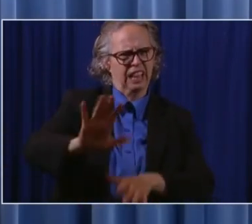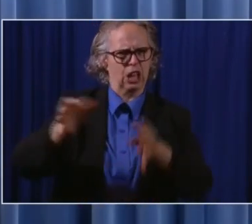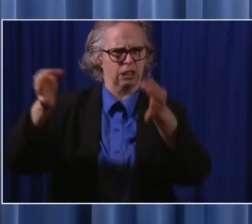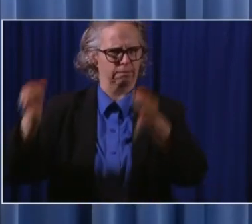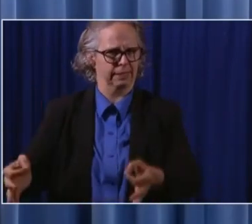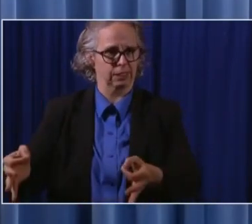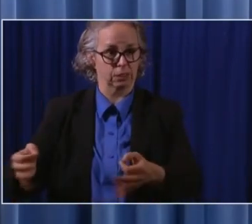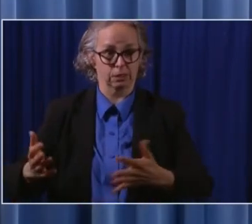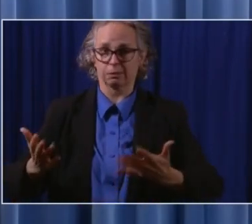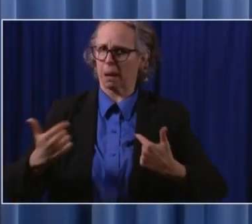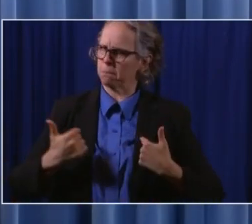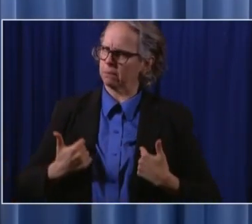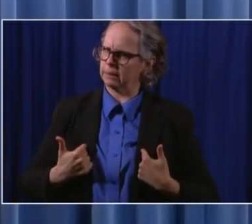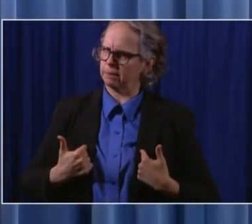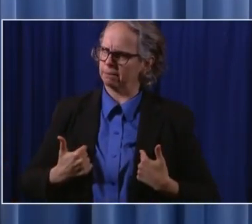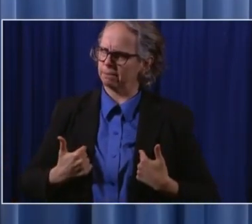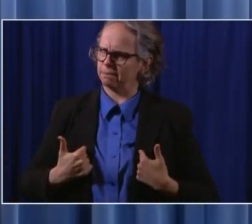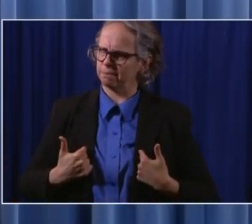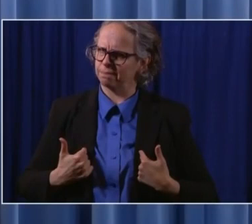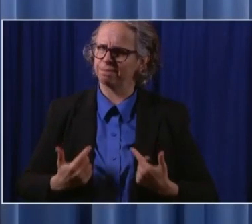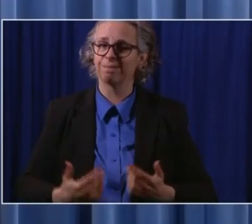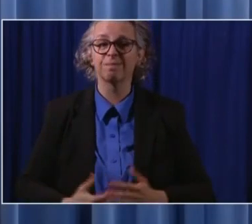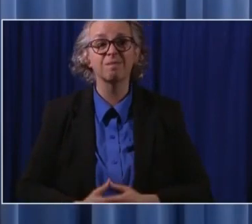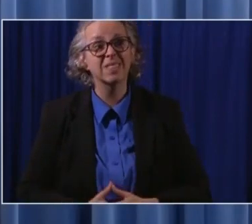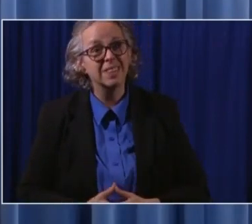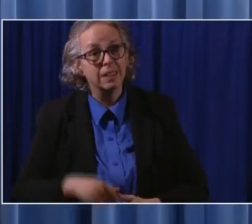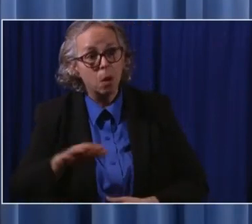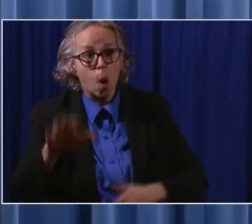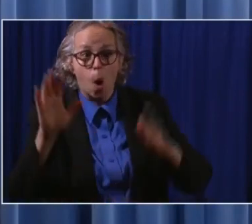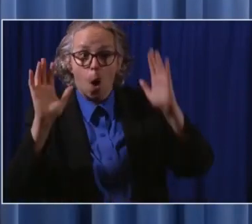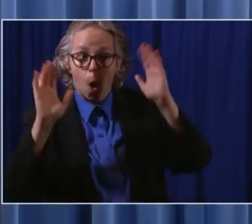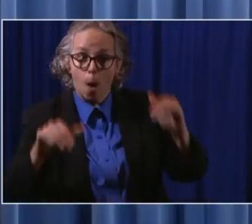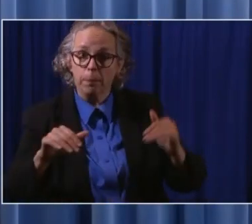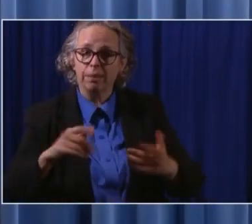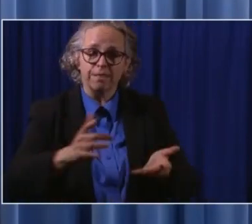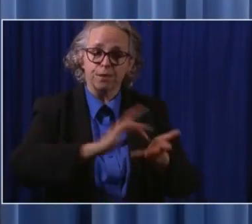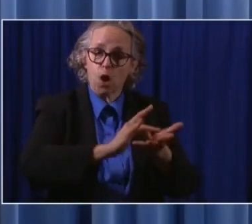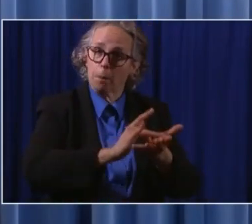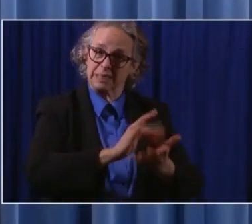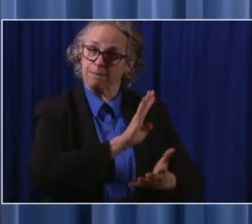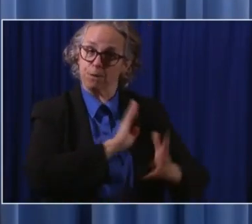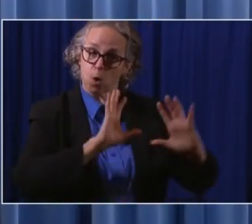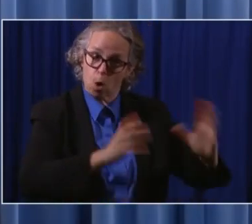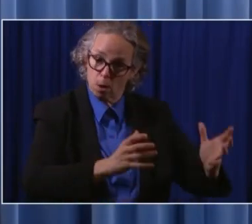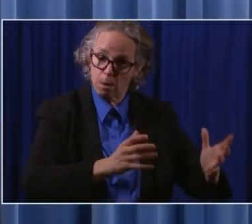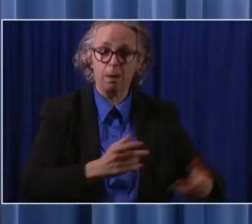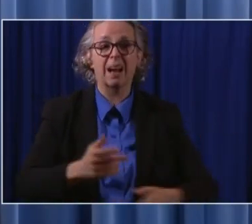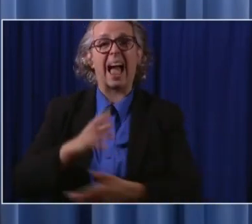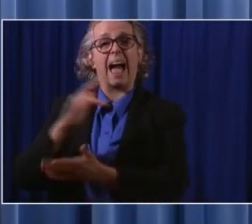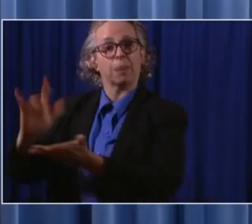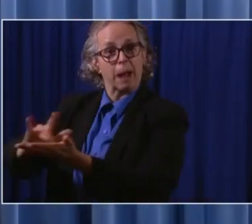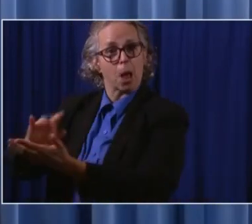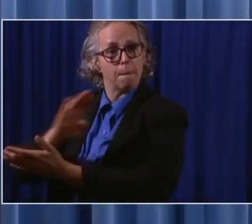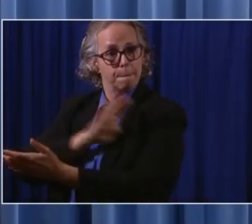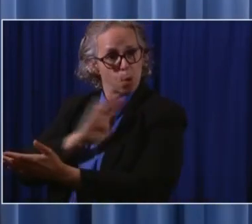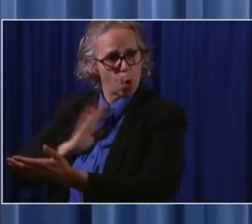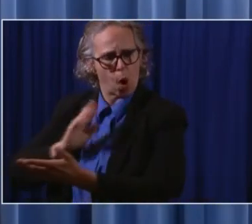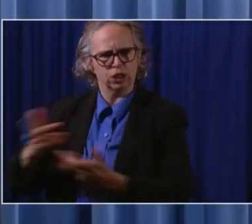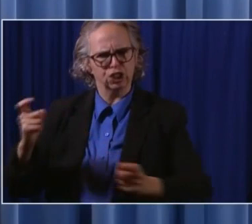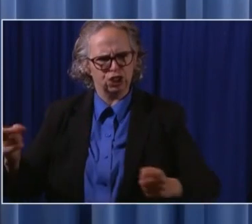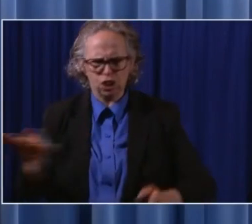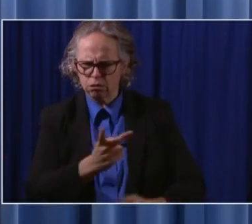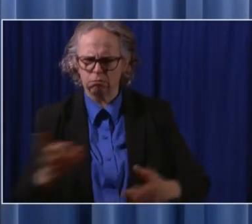I expect the medical board and the pharmacy board to thoroughly now examine the issue. I think it